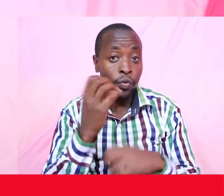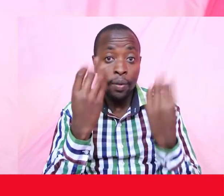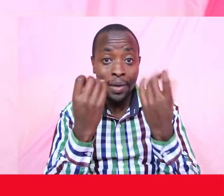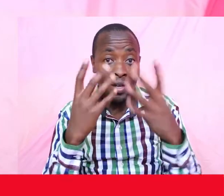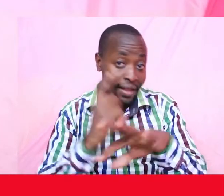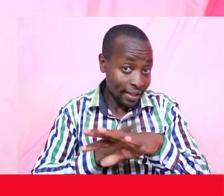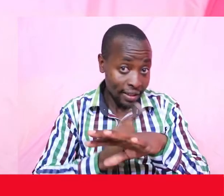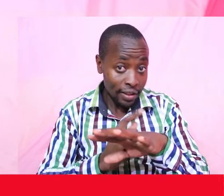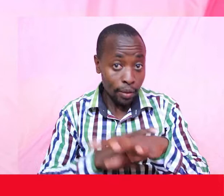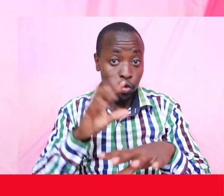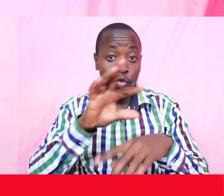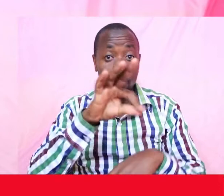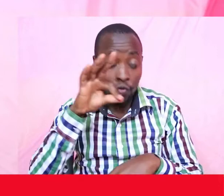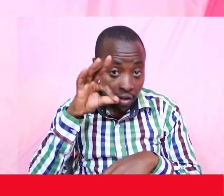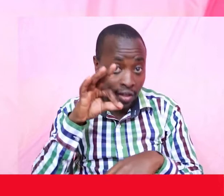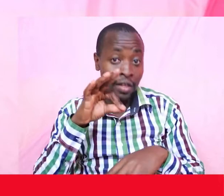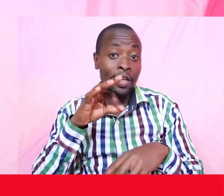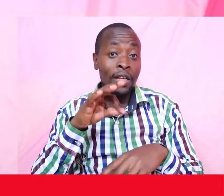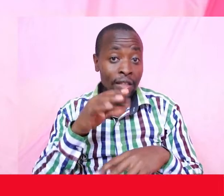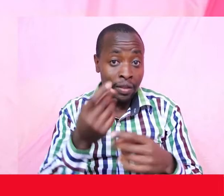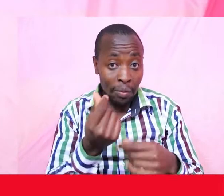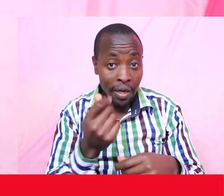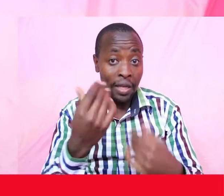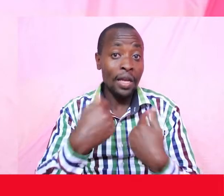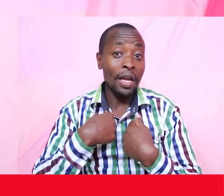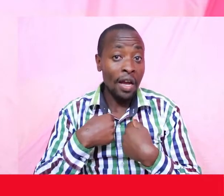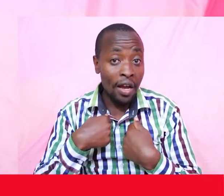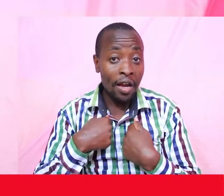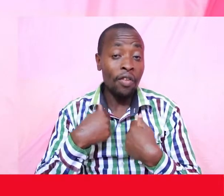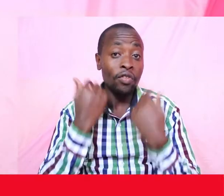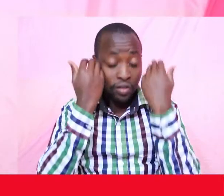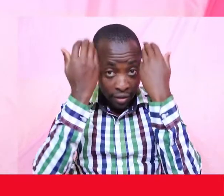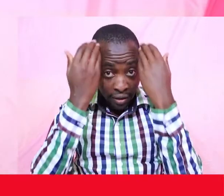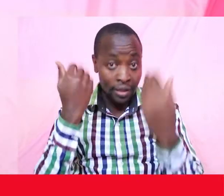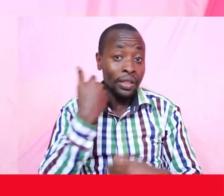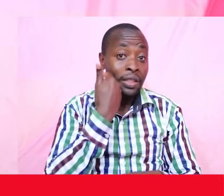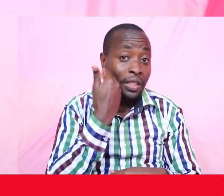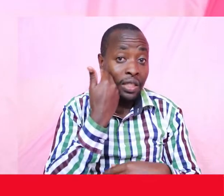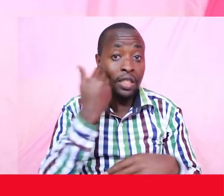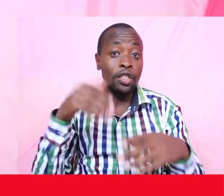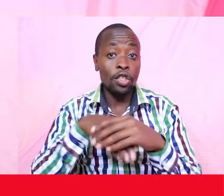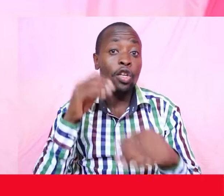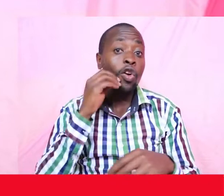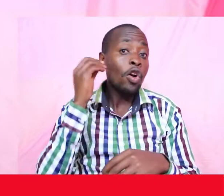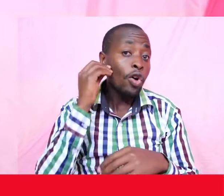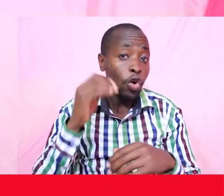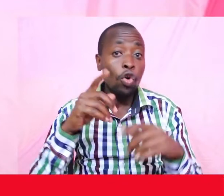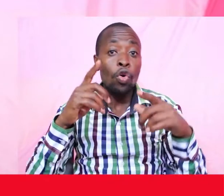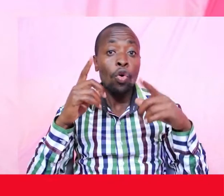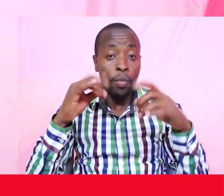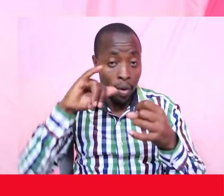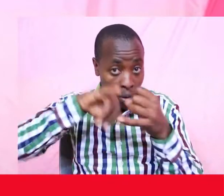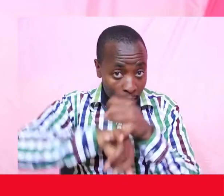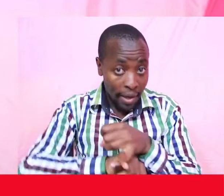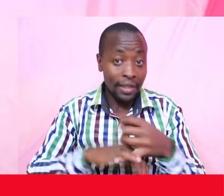Many are the time we find us in financial distress, or sickness strikes in our homes, our marriage is under attack,